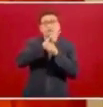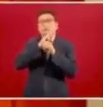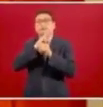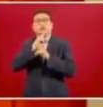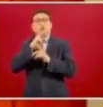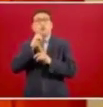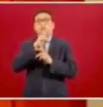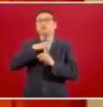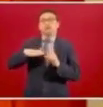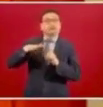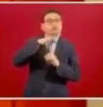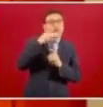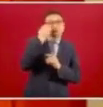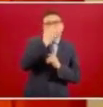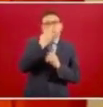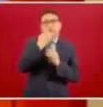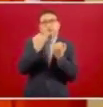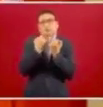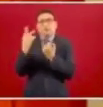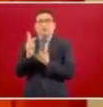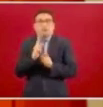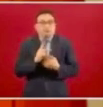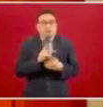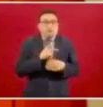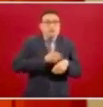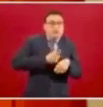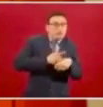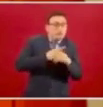We have compared this, for example, with the